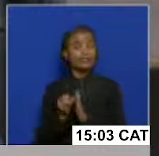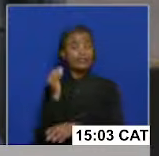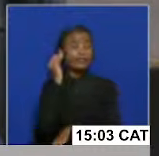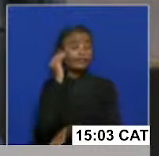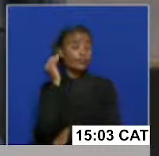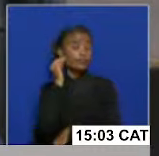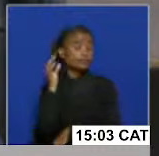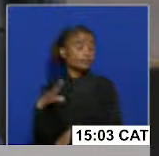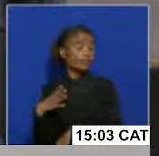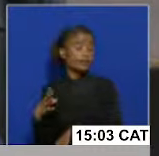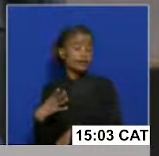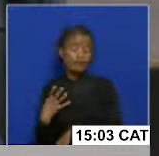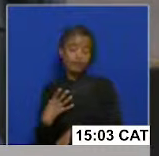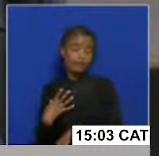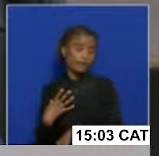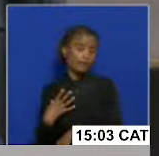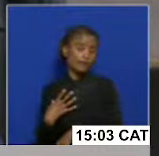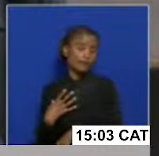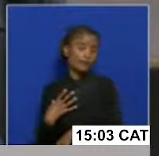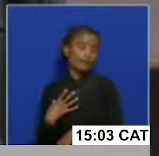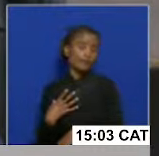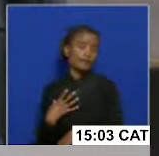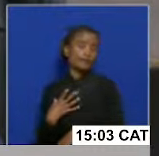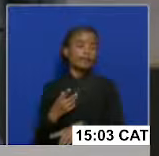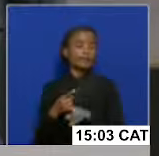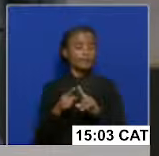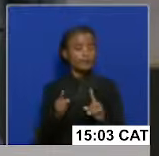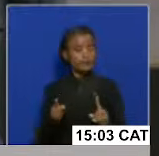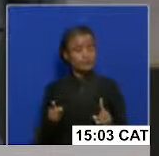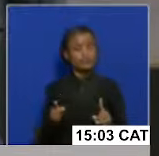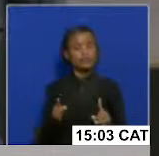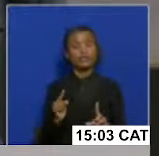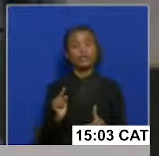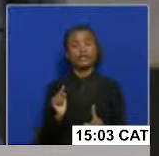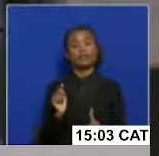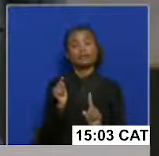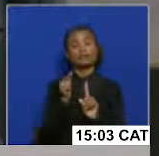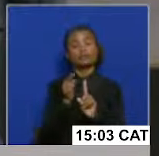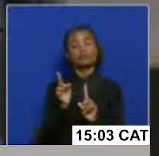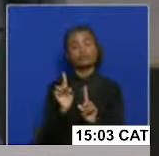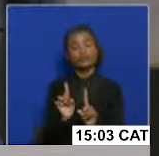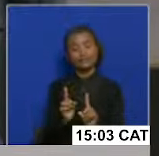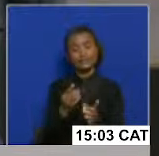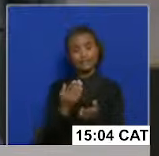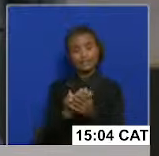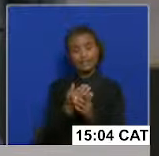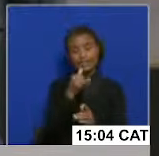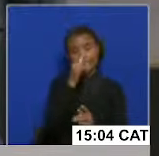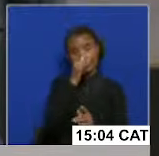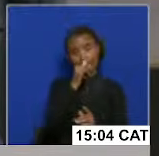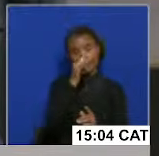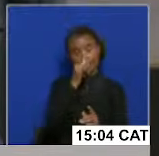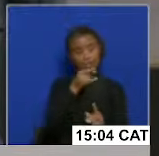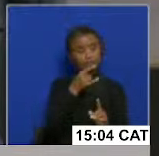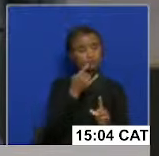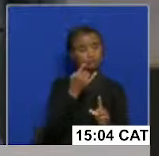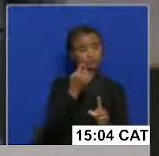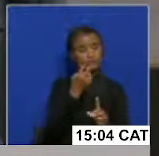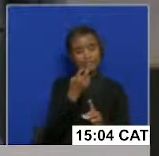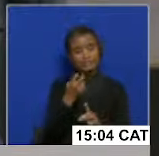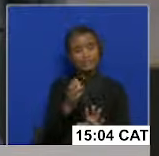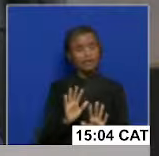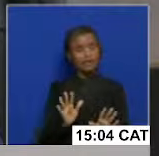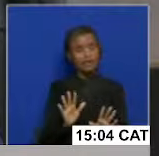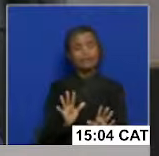for purposes of pursuing criminals. So it's something totally different.